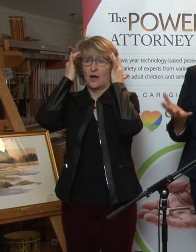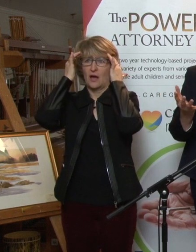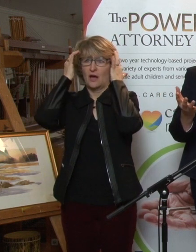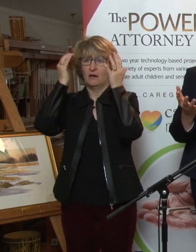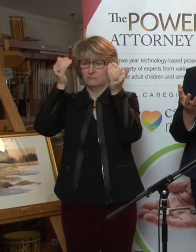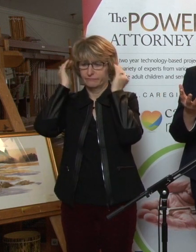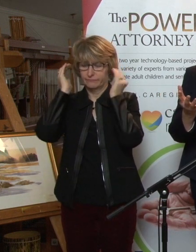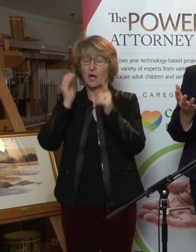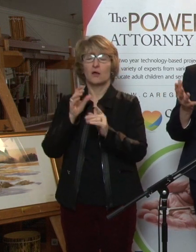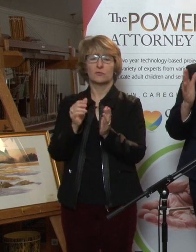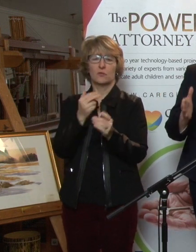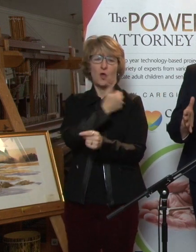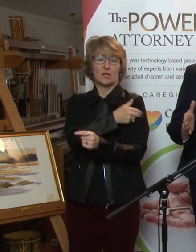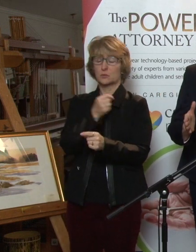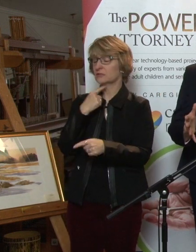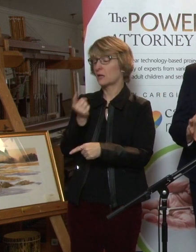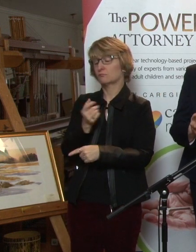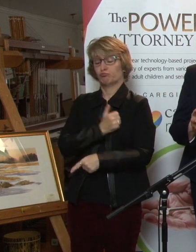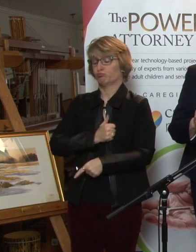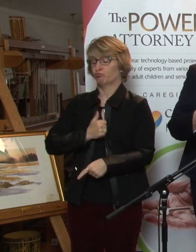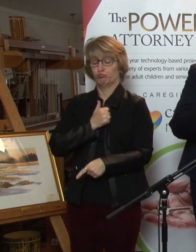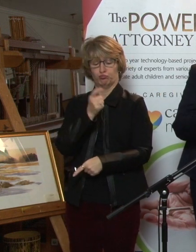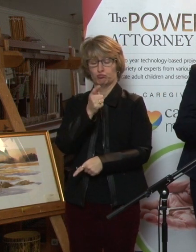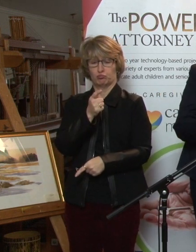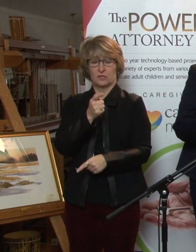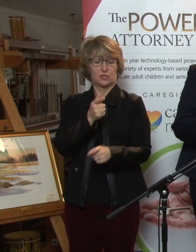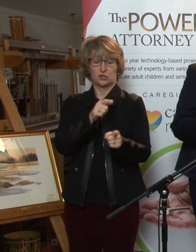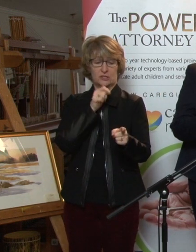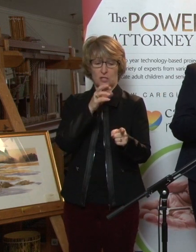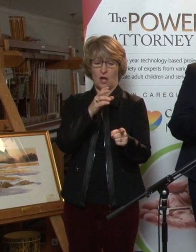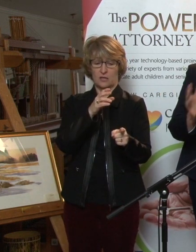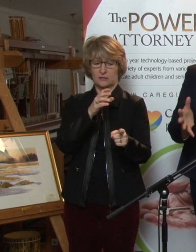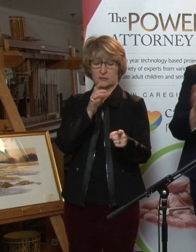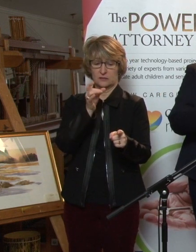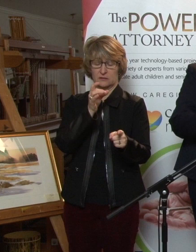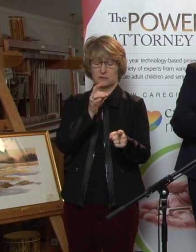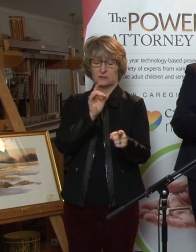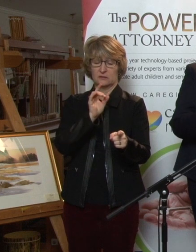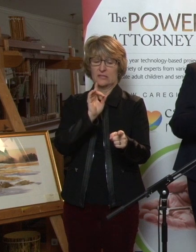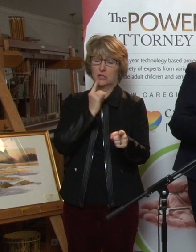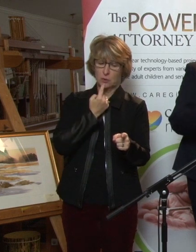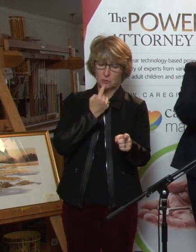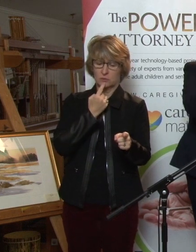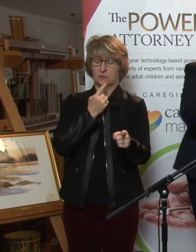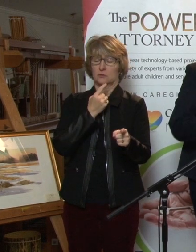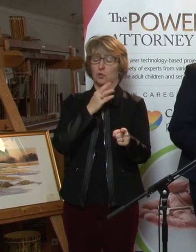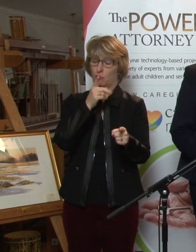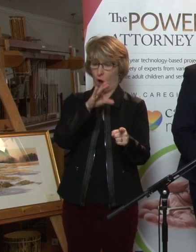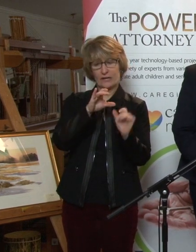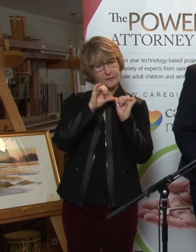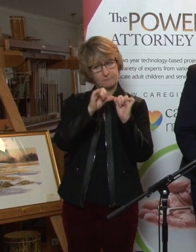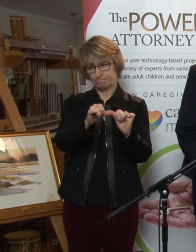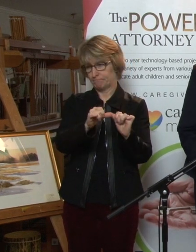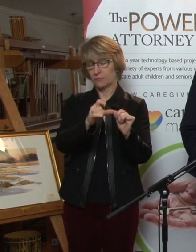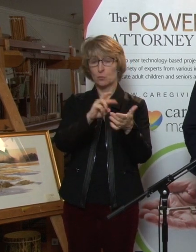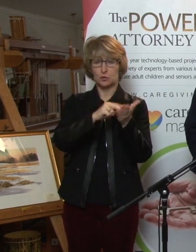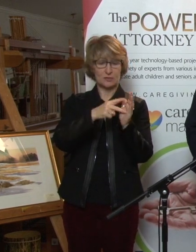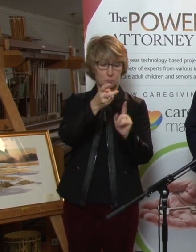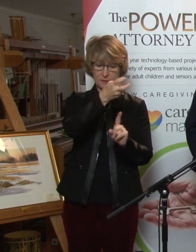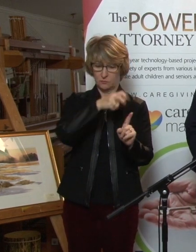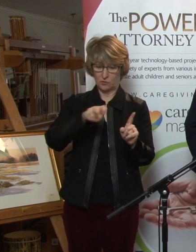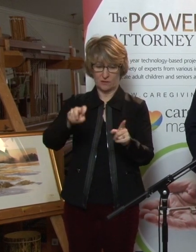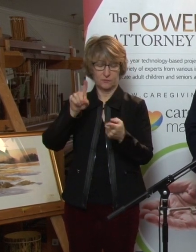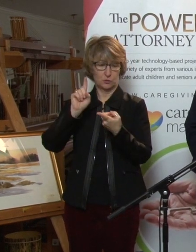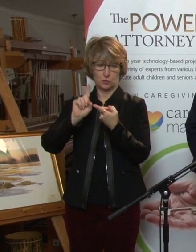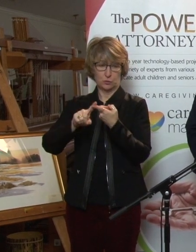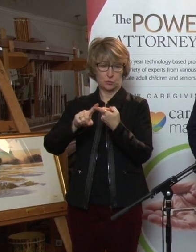The hospital will say, sorry, she's gone from acute to chronic, so that means that she's going to be moved to